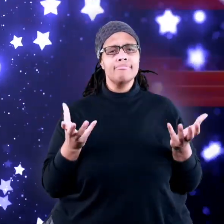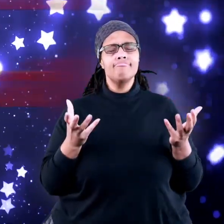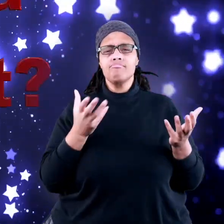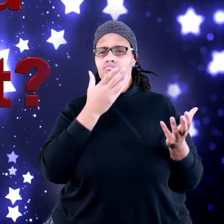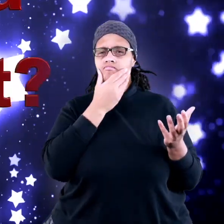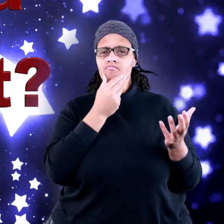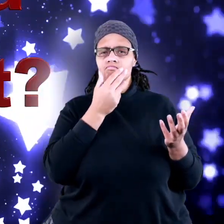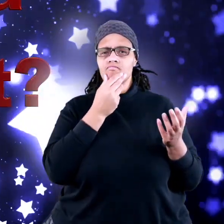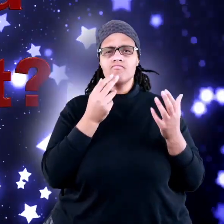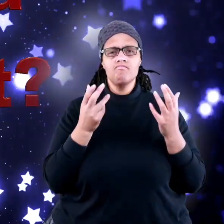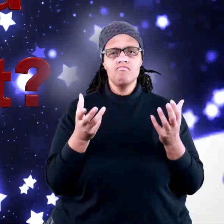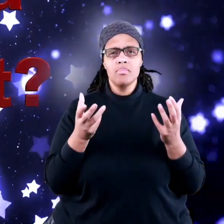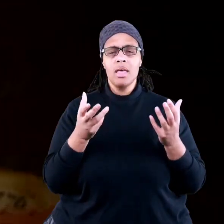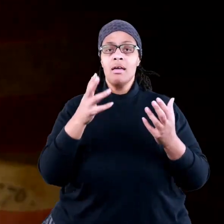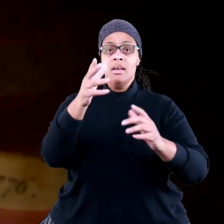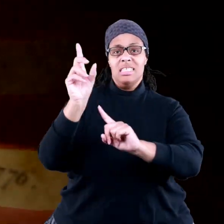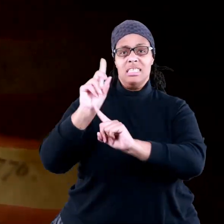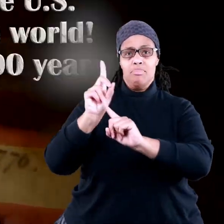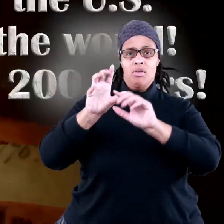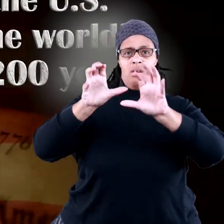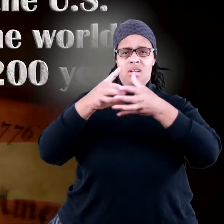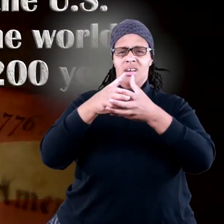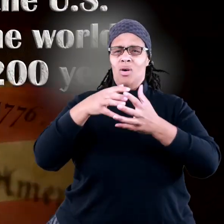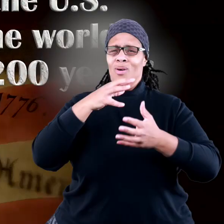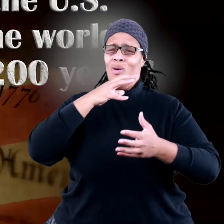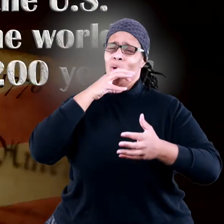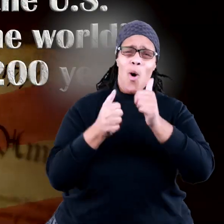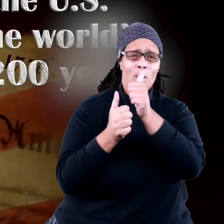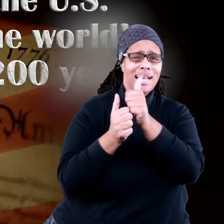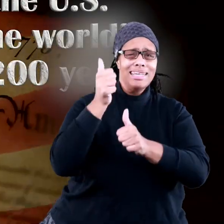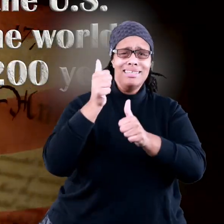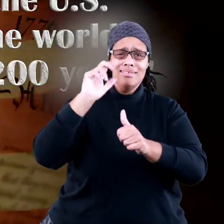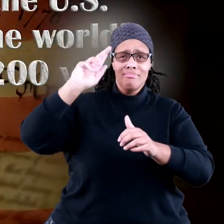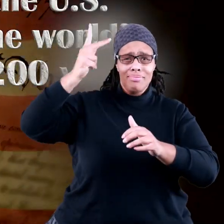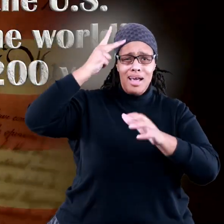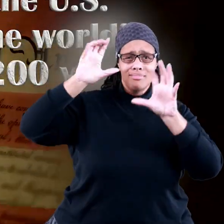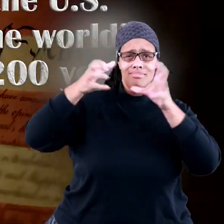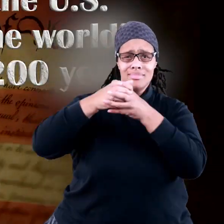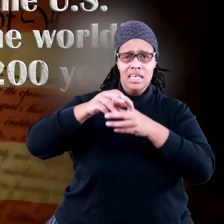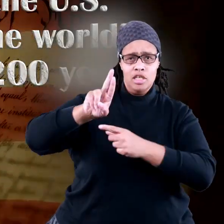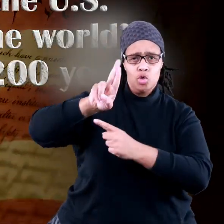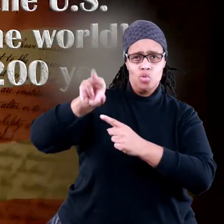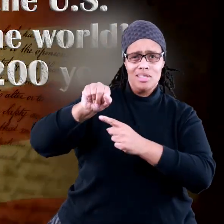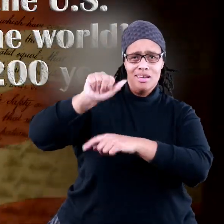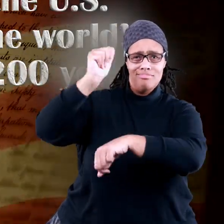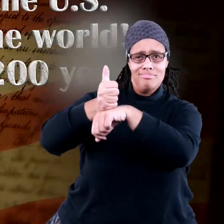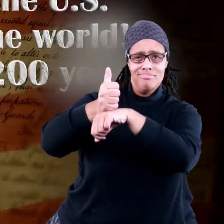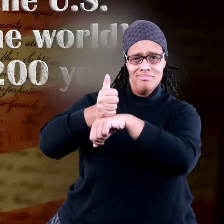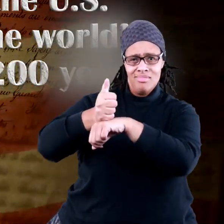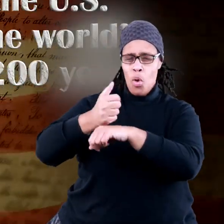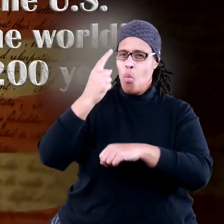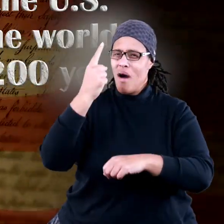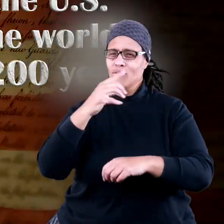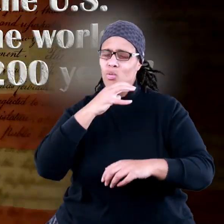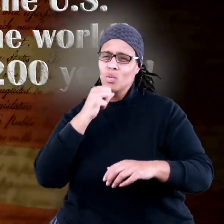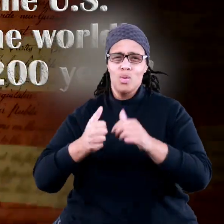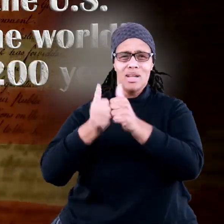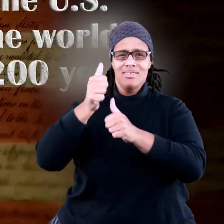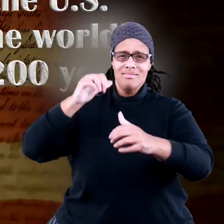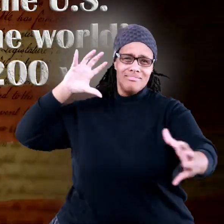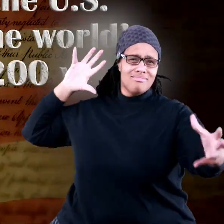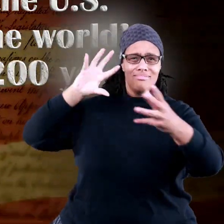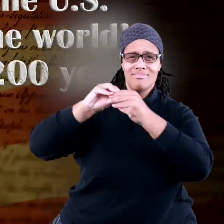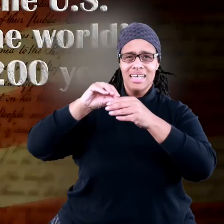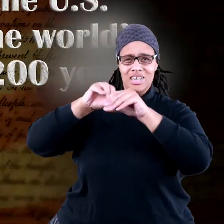so what is a Democrat? The Democratic Party is the oldest political party in the United States, and one of the oldest